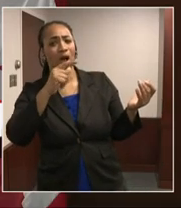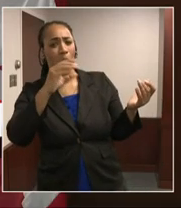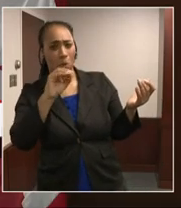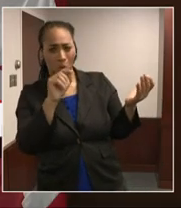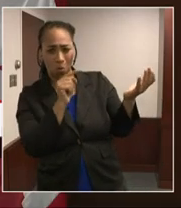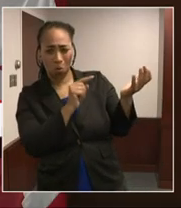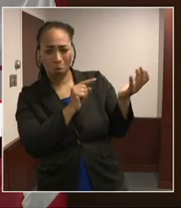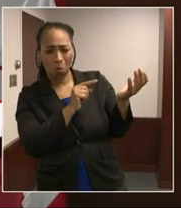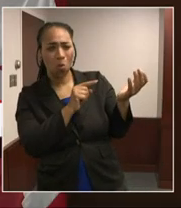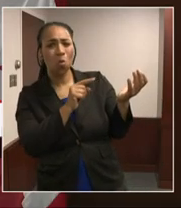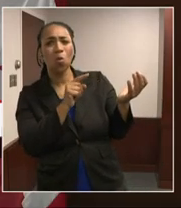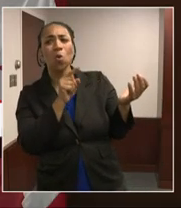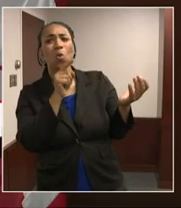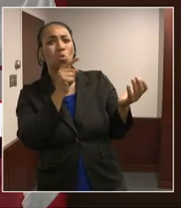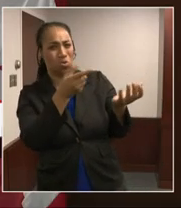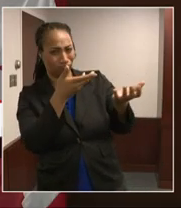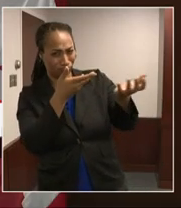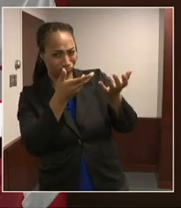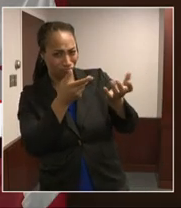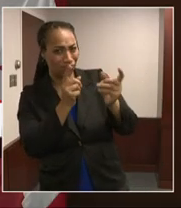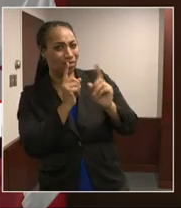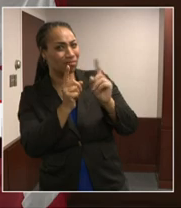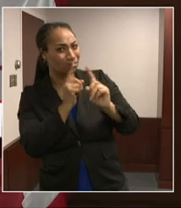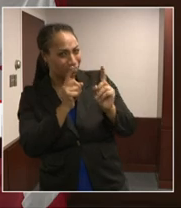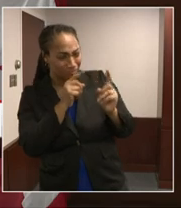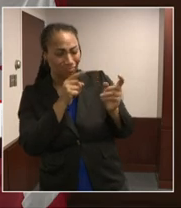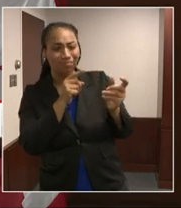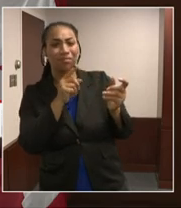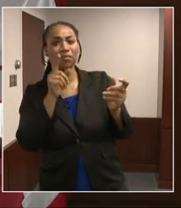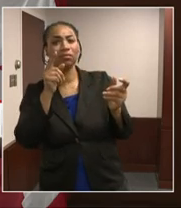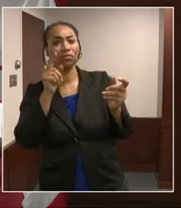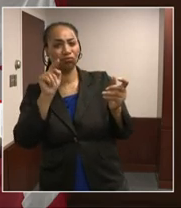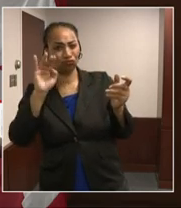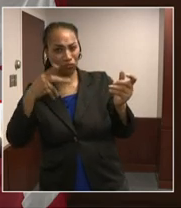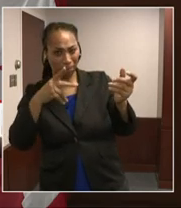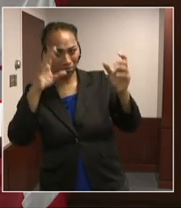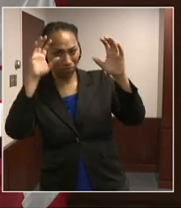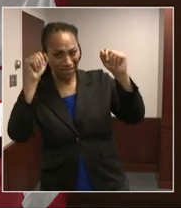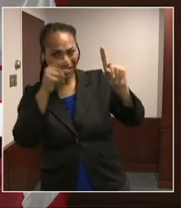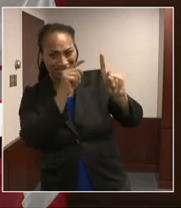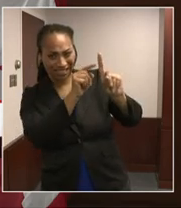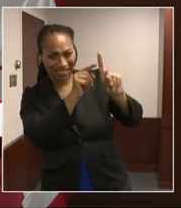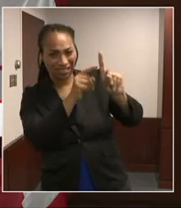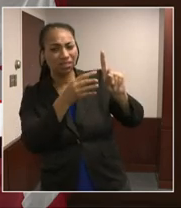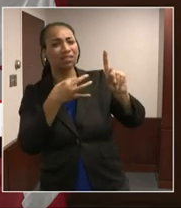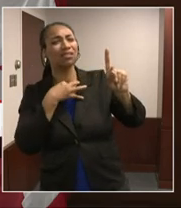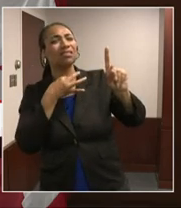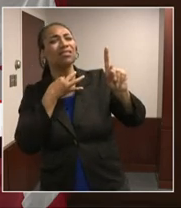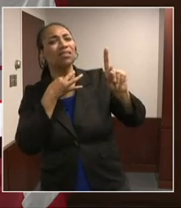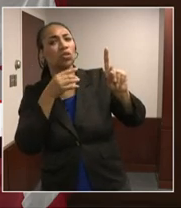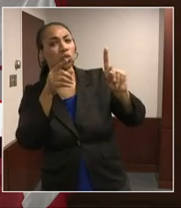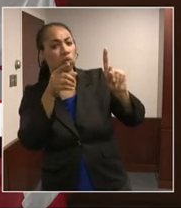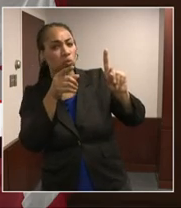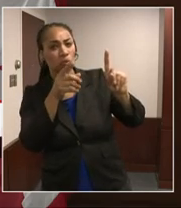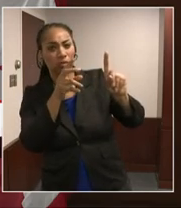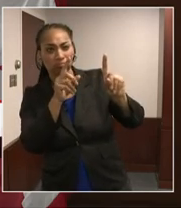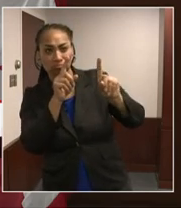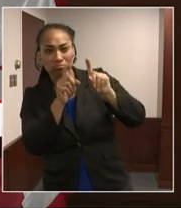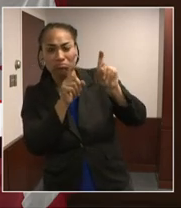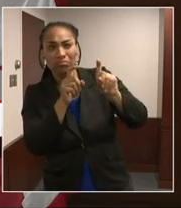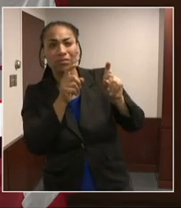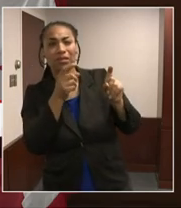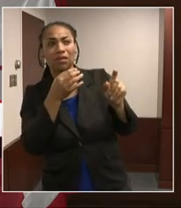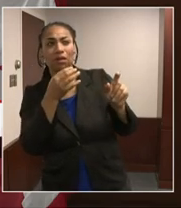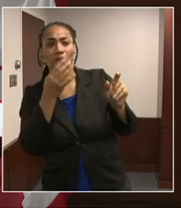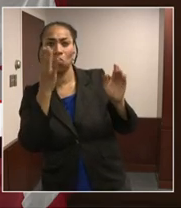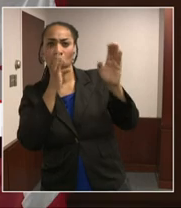up, and did you ask him about what he meant by that? Were you serious about that, and did he say anything? I expressed